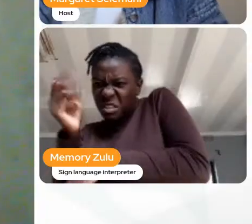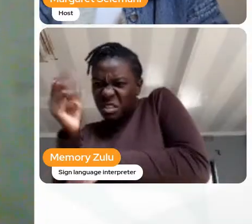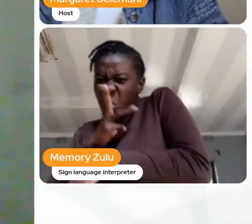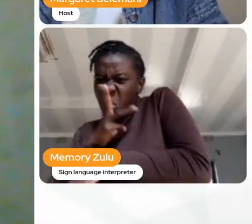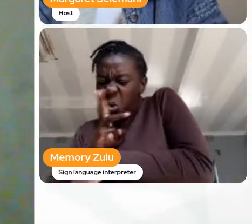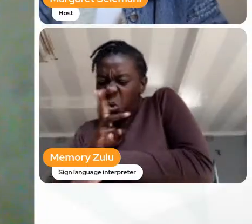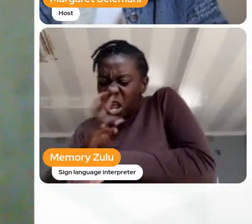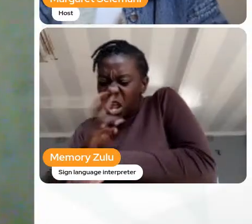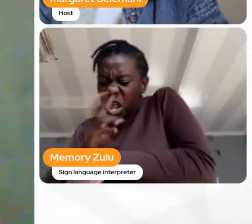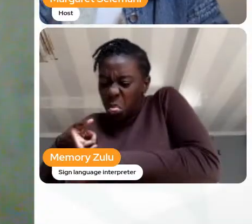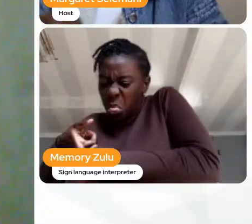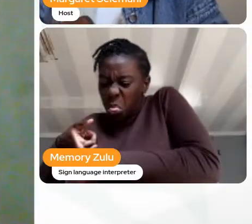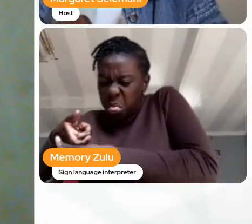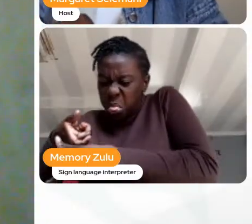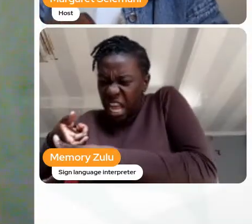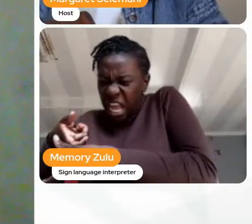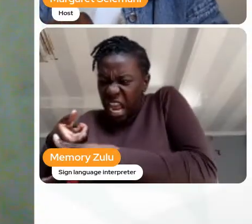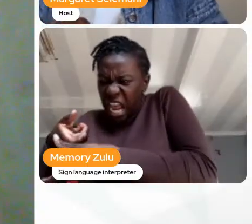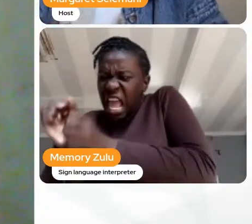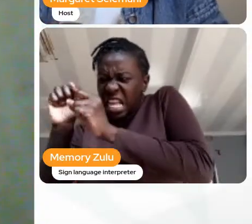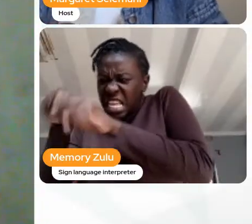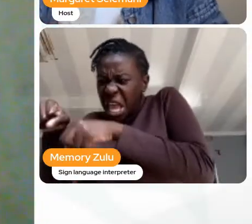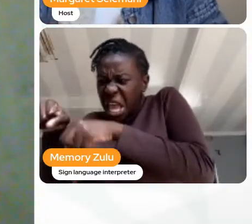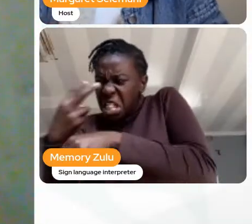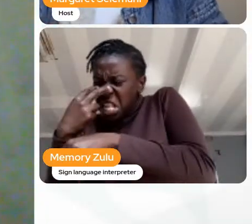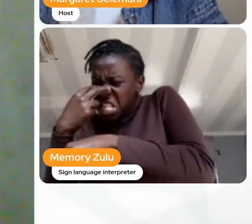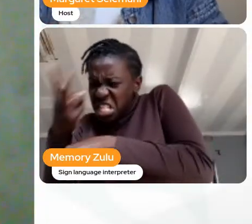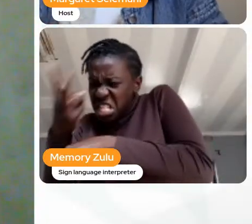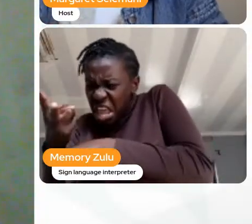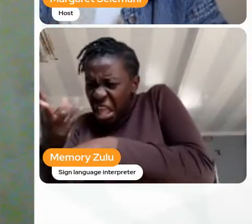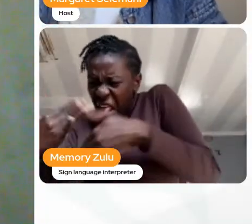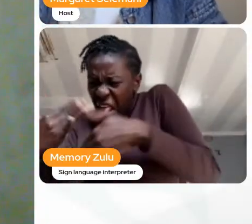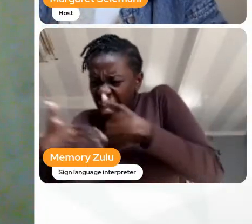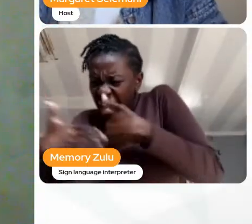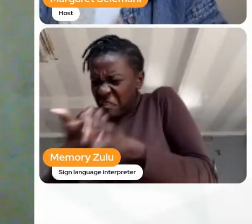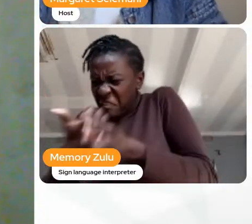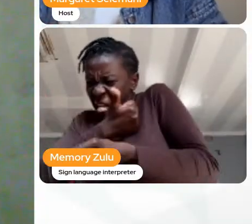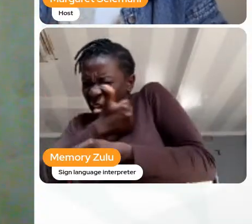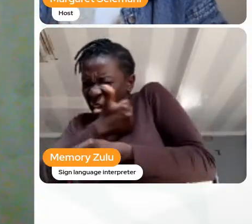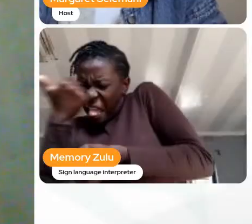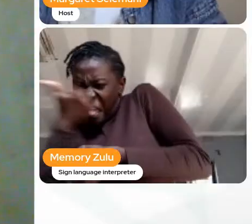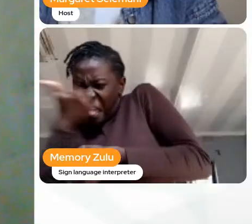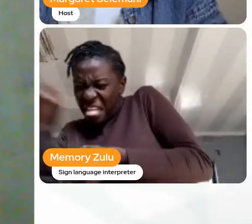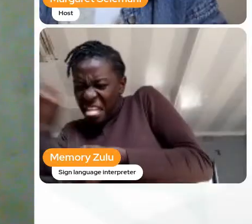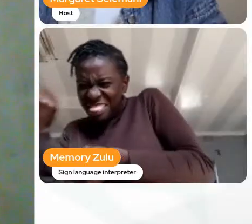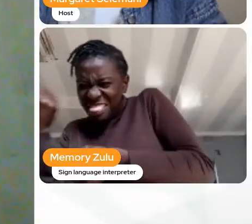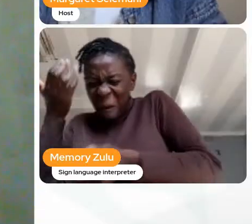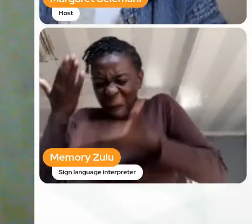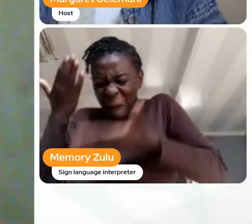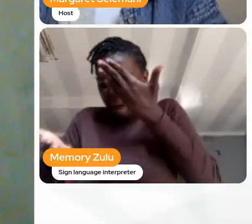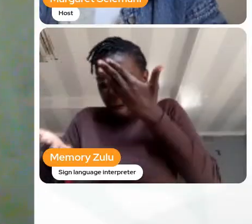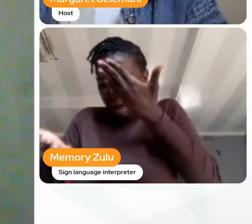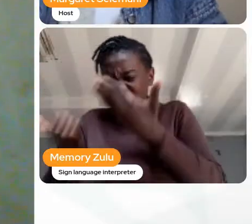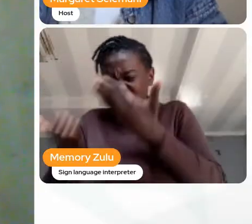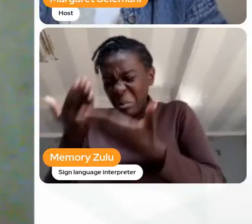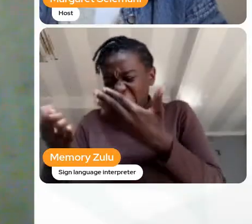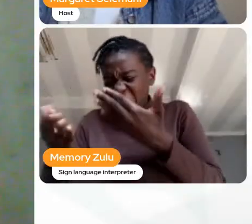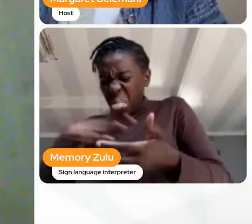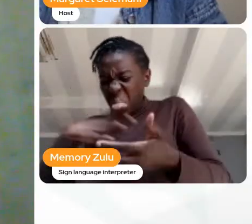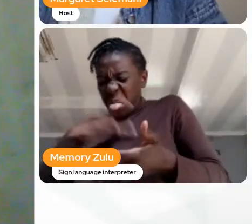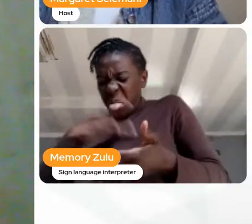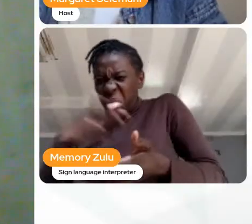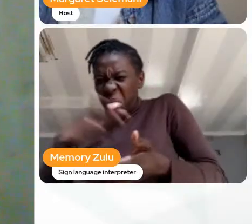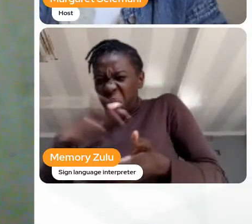say, first, the presentation that will come, it's like there will be some sort of itchiness or irritation within your